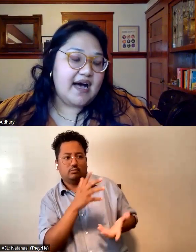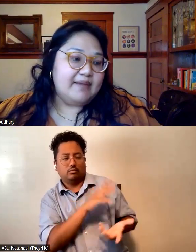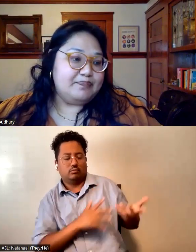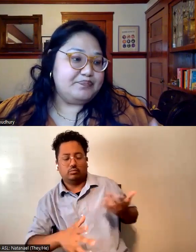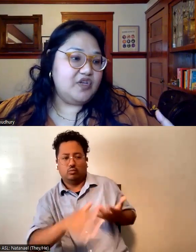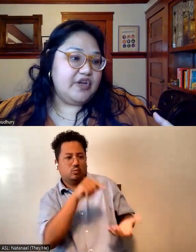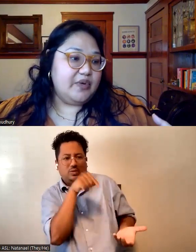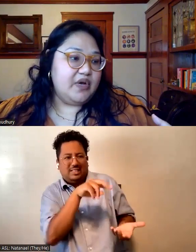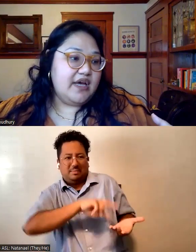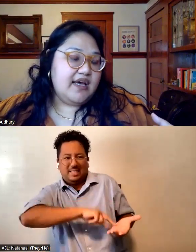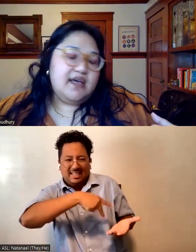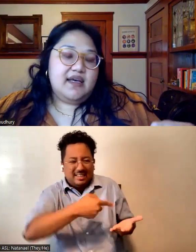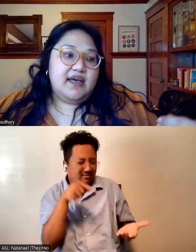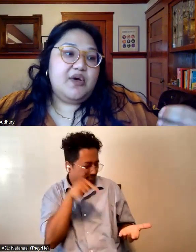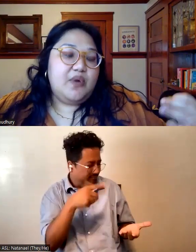about,